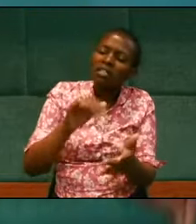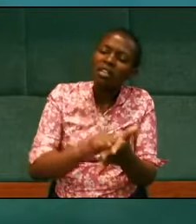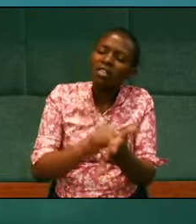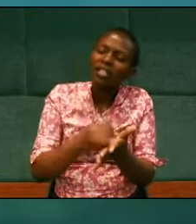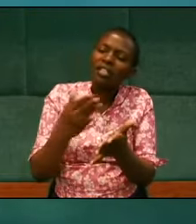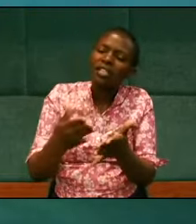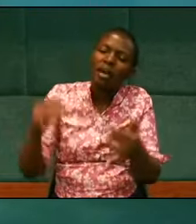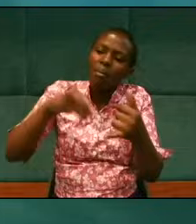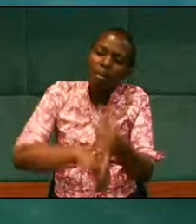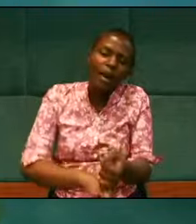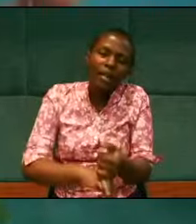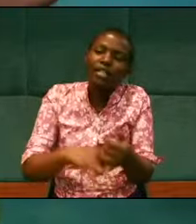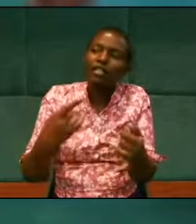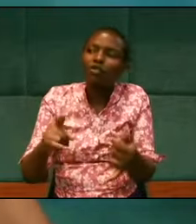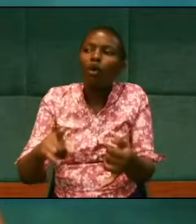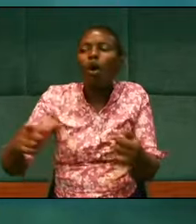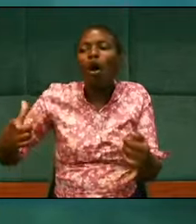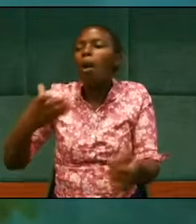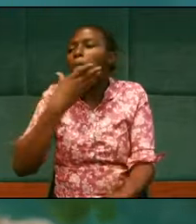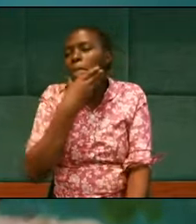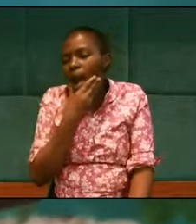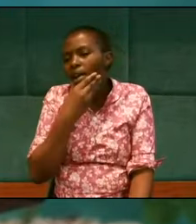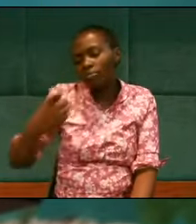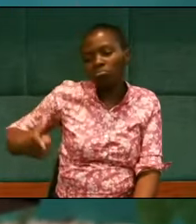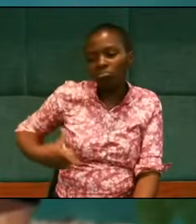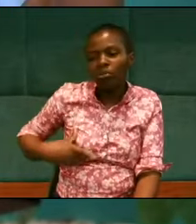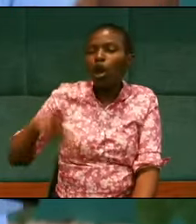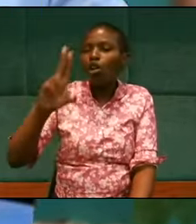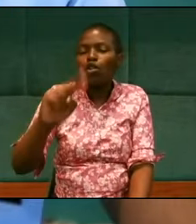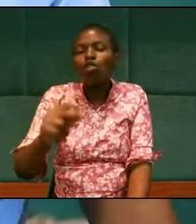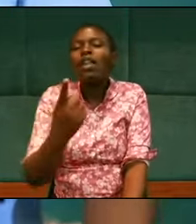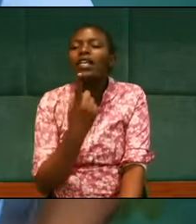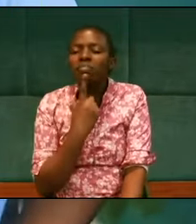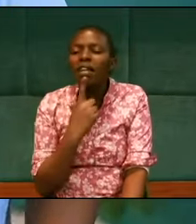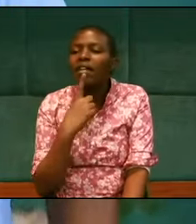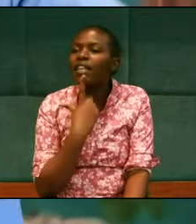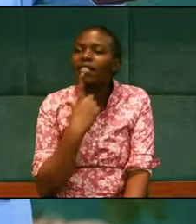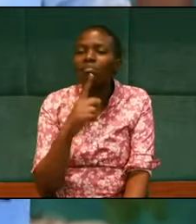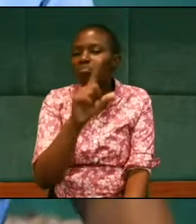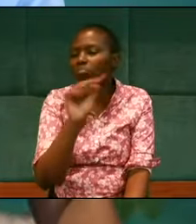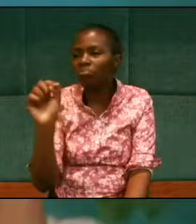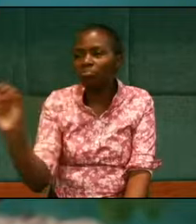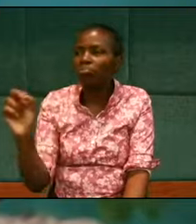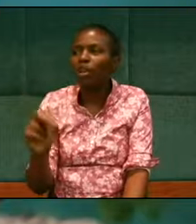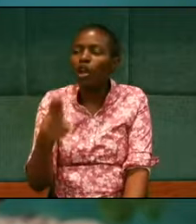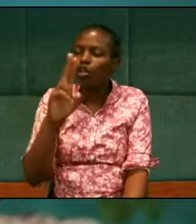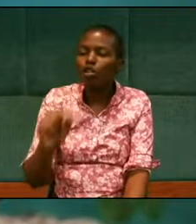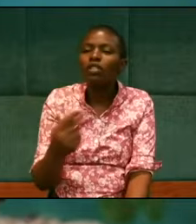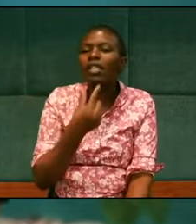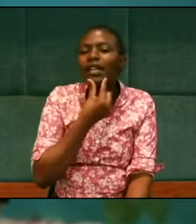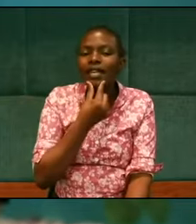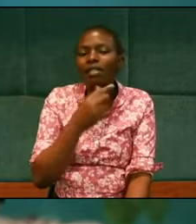It's Adam and Eve, not Adam and Steve. It is Eve and Adam, not Eve and